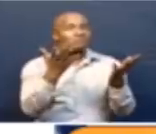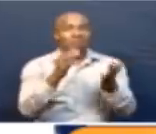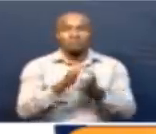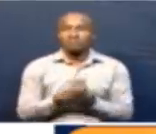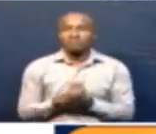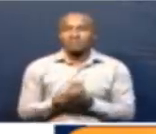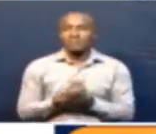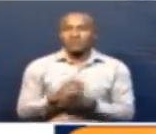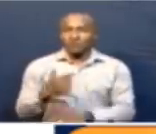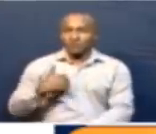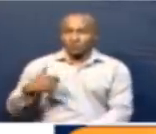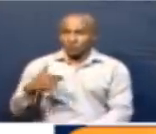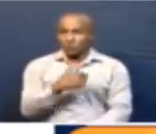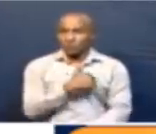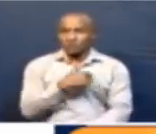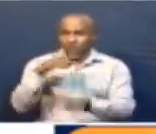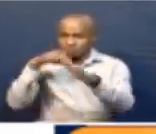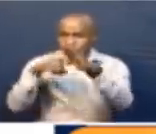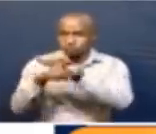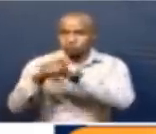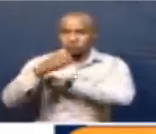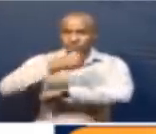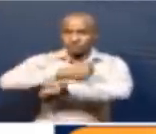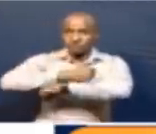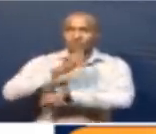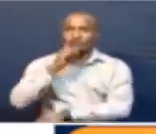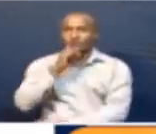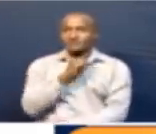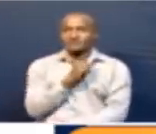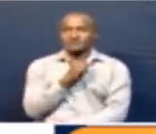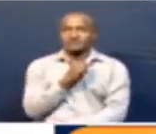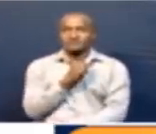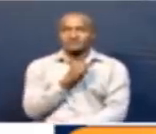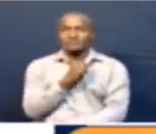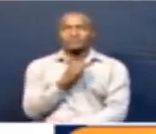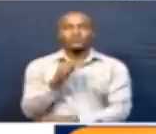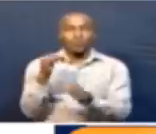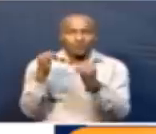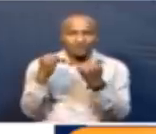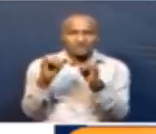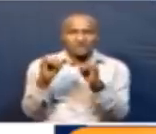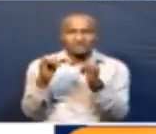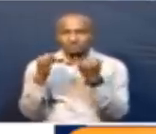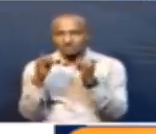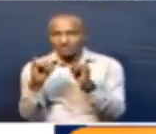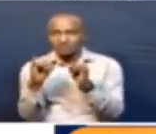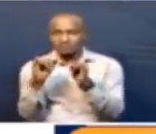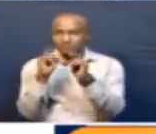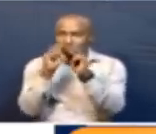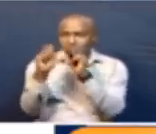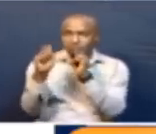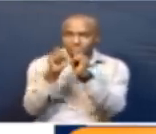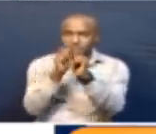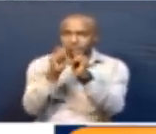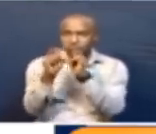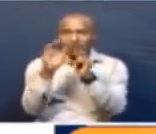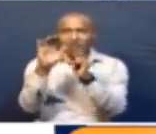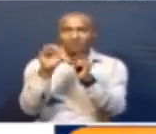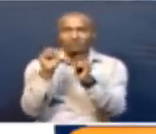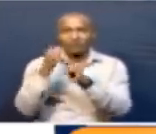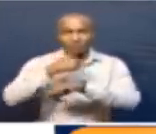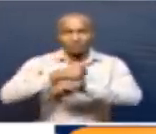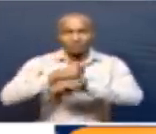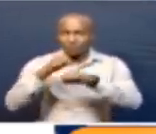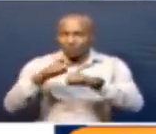Just been able to make our way inside the school. We're trying to get a bit more information, particularly from the leadership of the